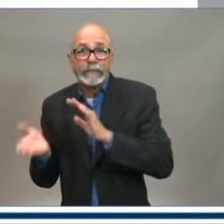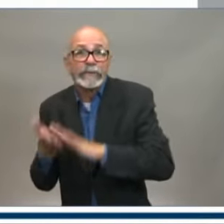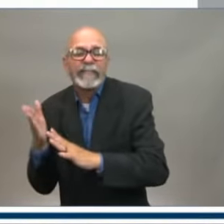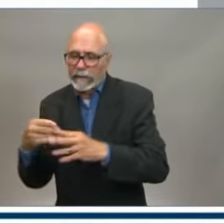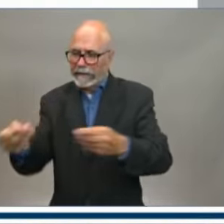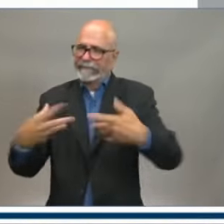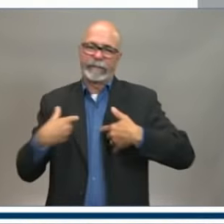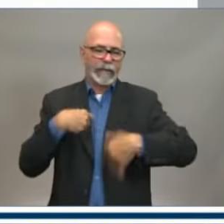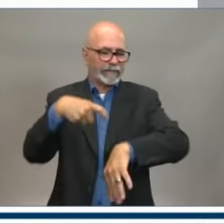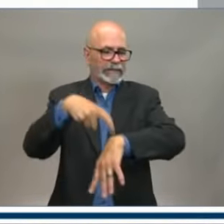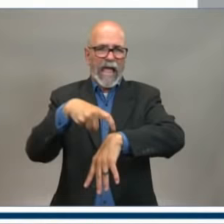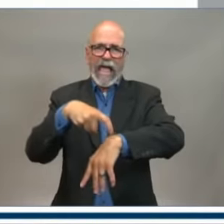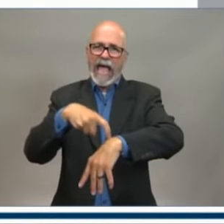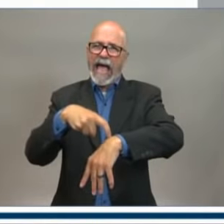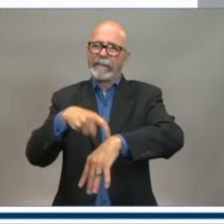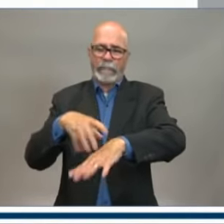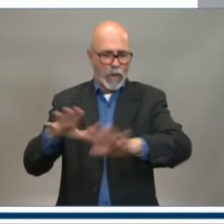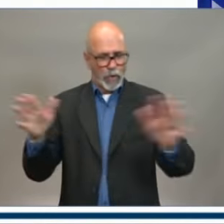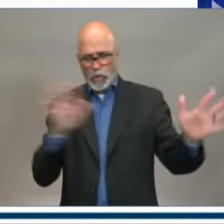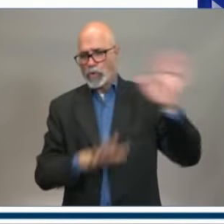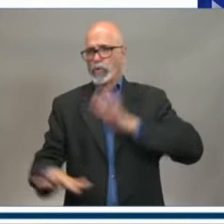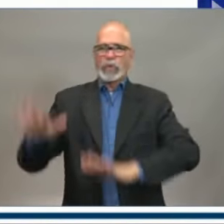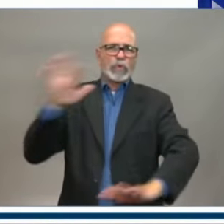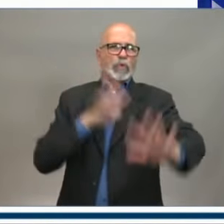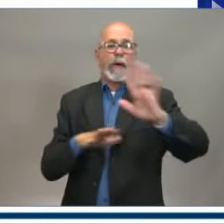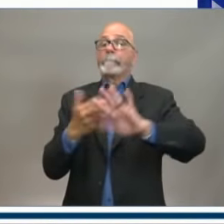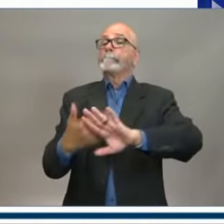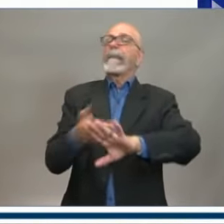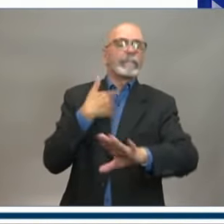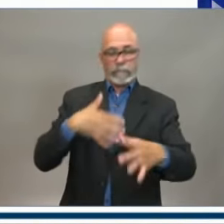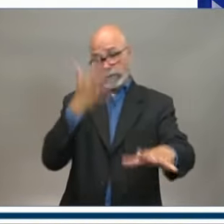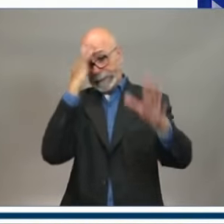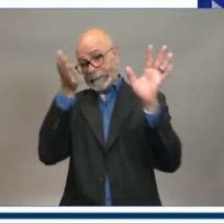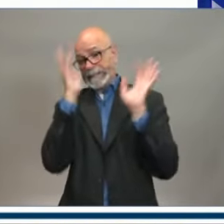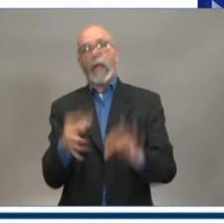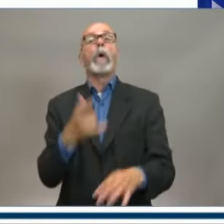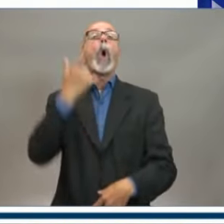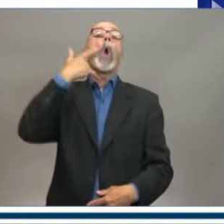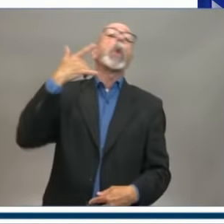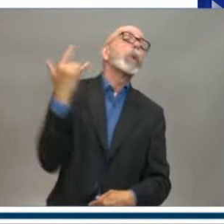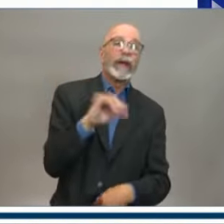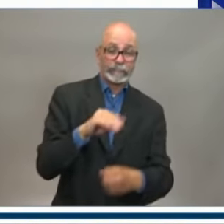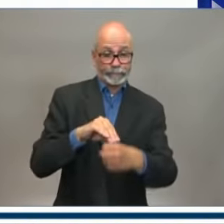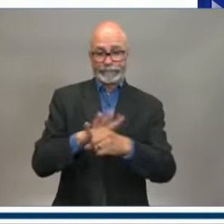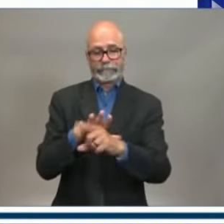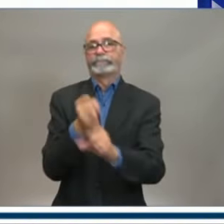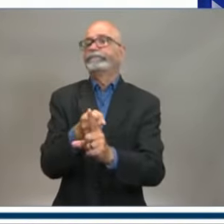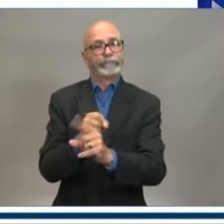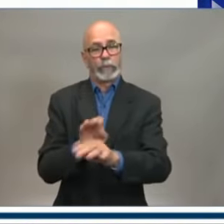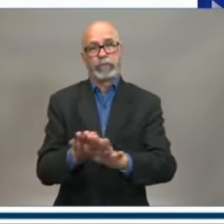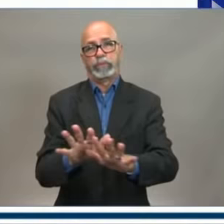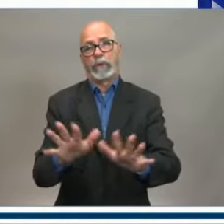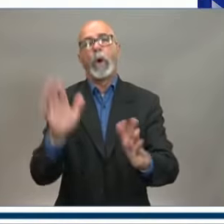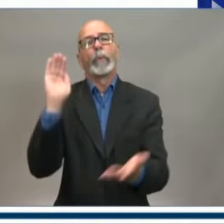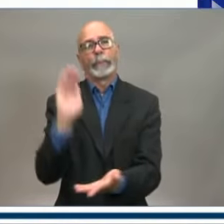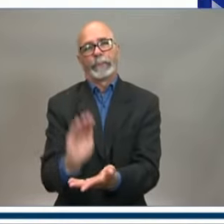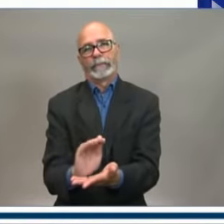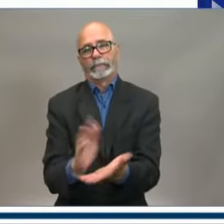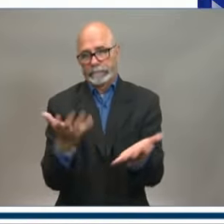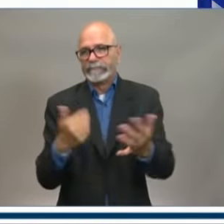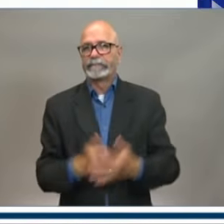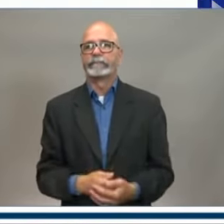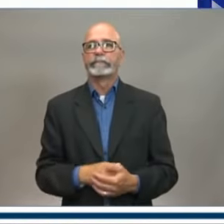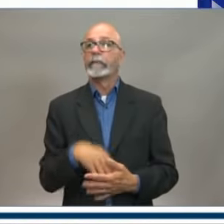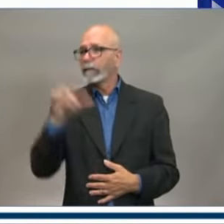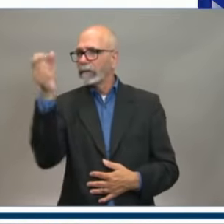make final decisions. Lindsay, do you have a follow-up? Yes, thank you. As we reopen, are you thinking about